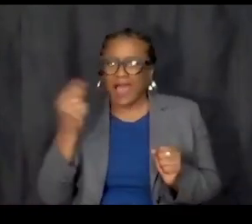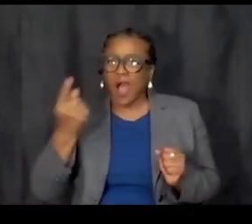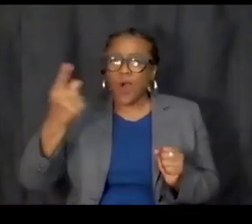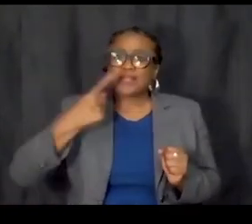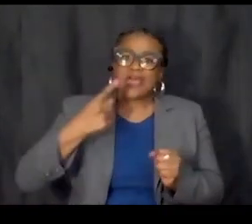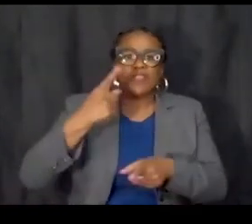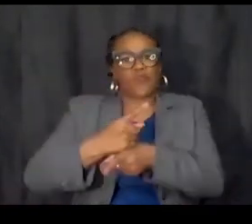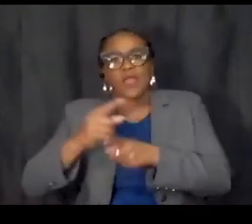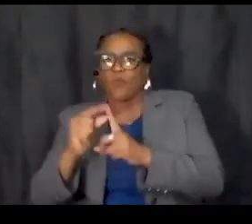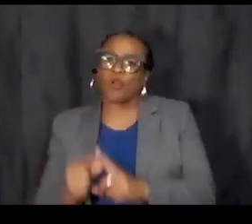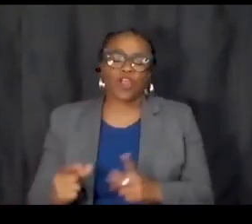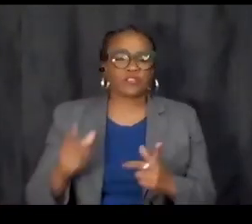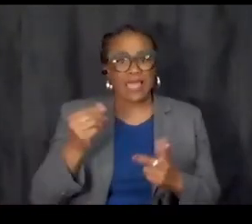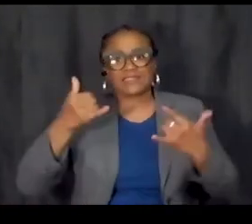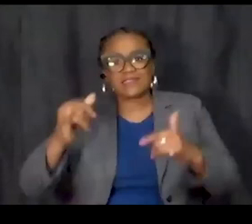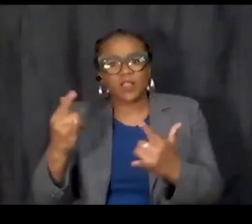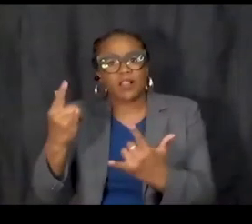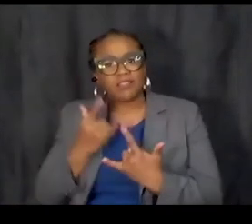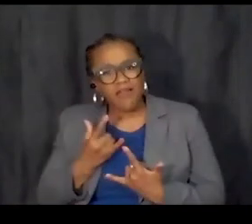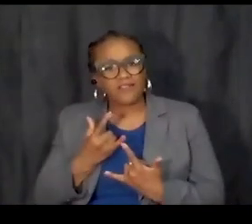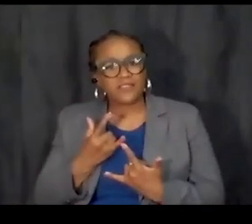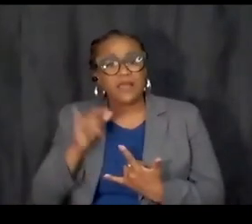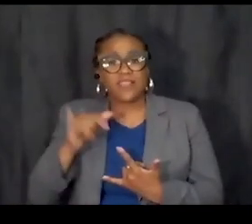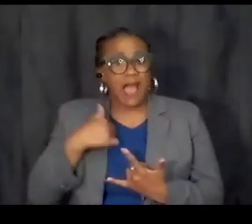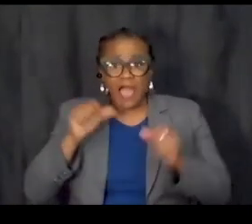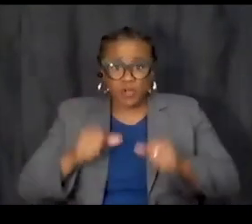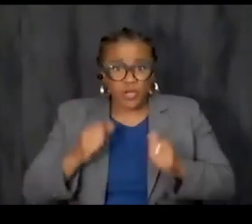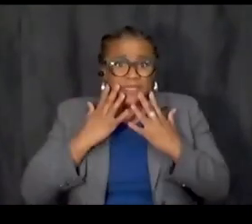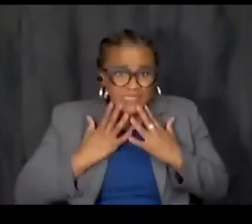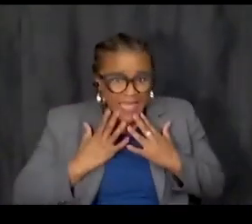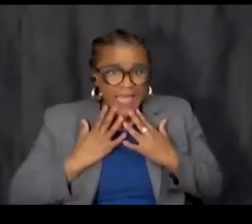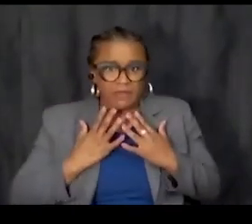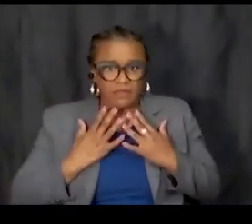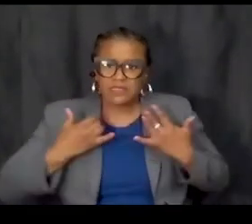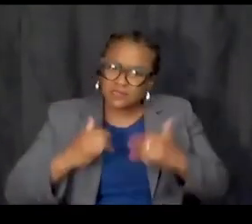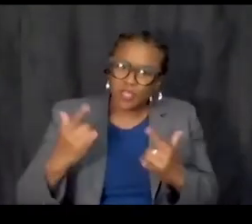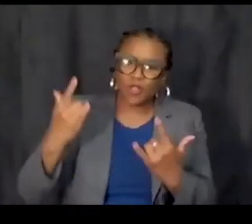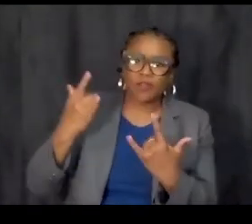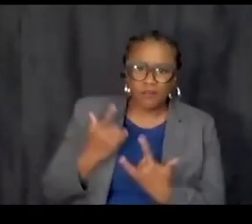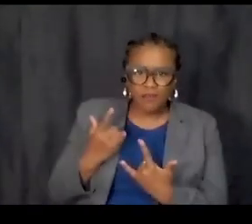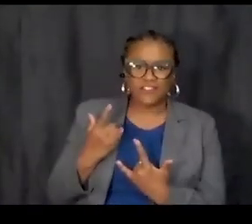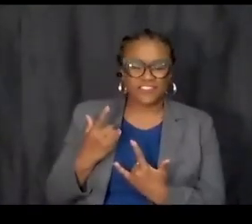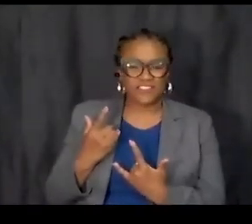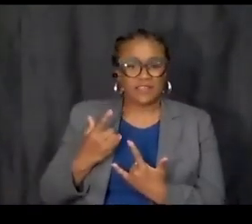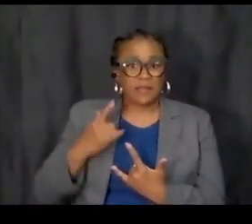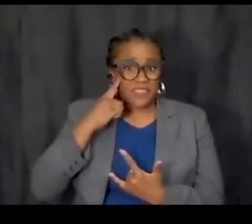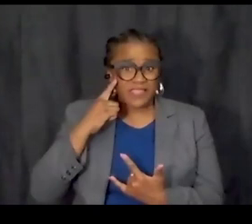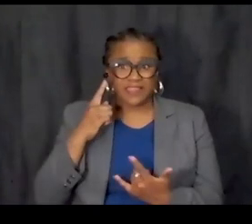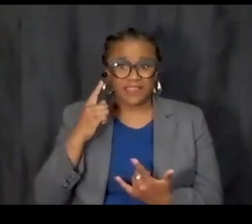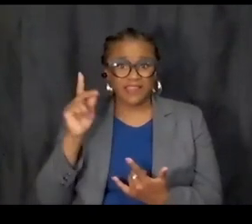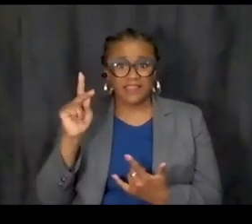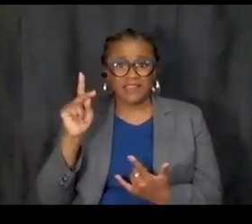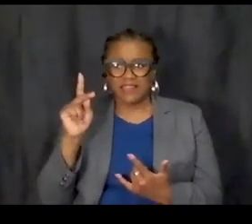loved, that I could be sad sometimes and still be loved. I'm thinking of Cam Awkward Rich's poem, "All My Friends Are Sad and